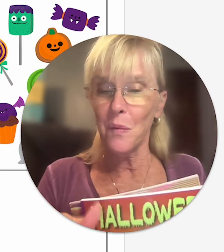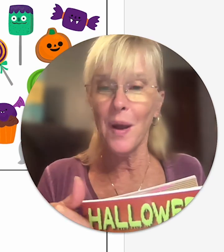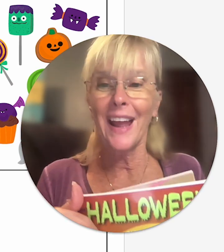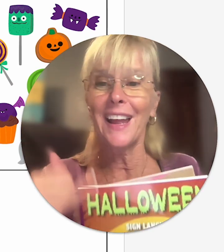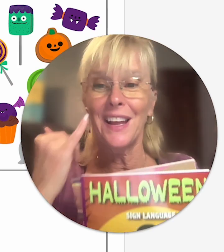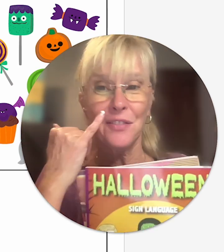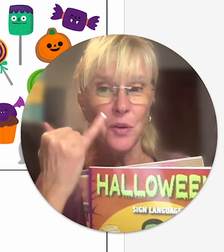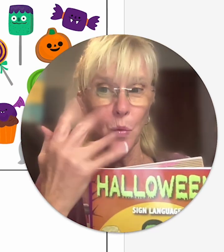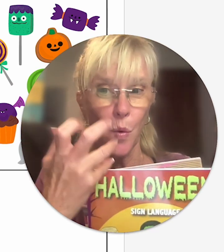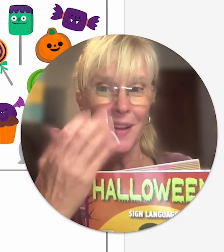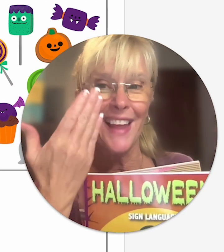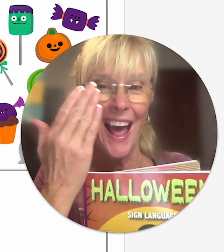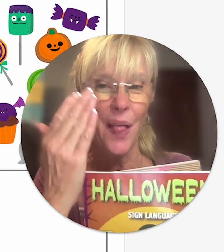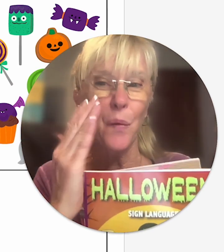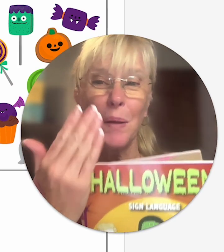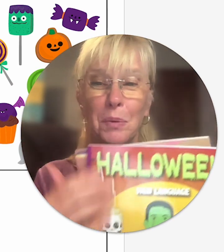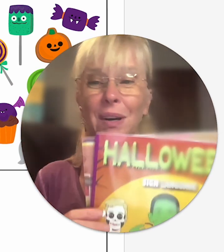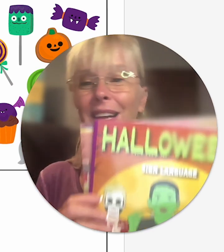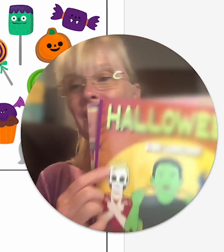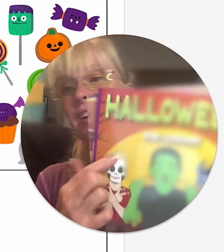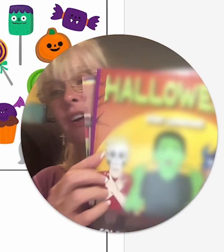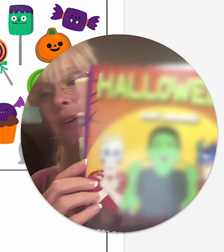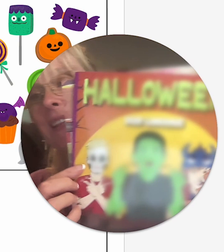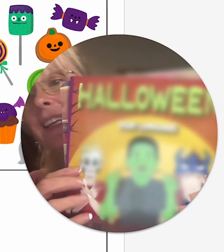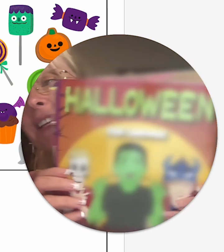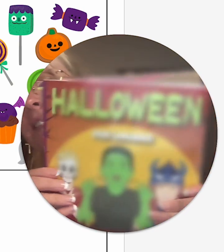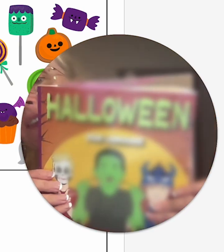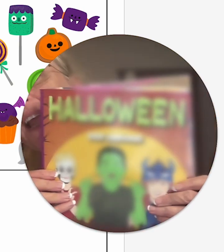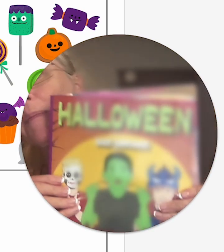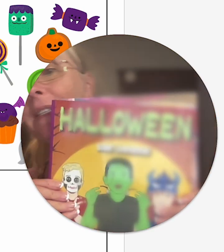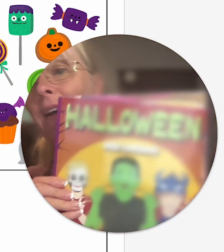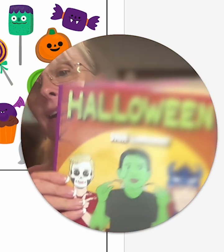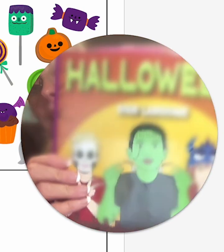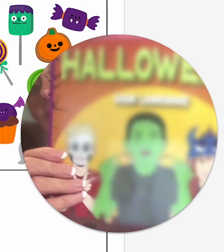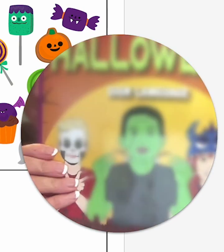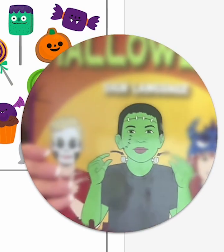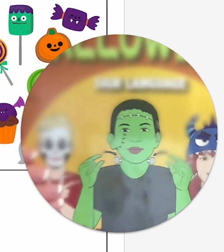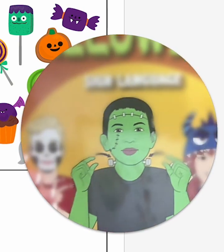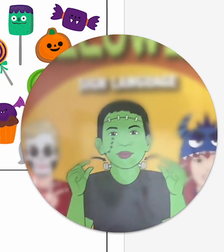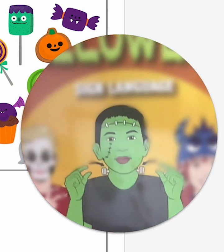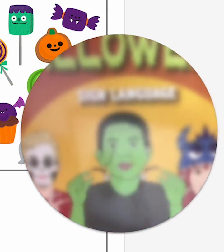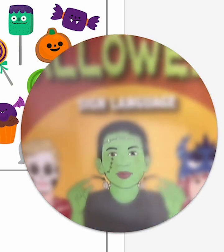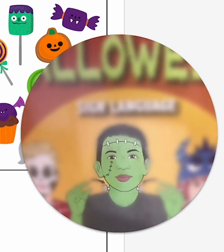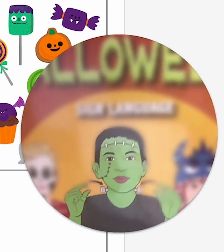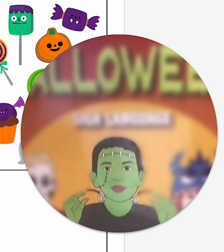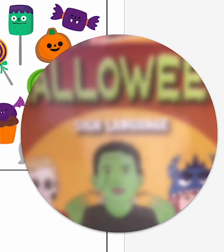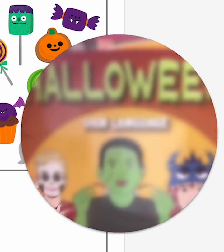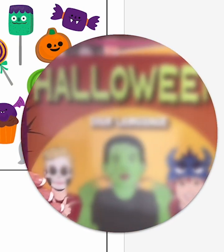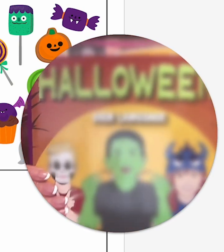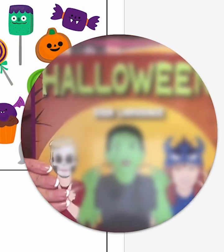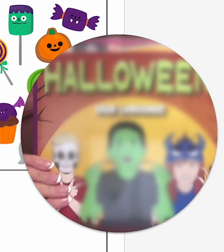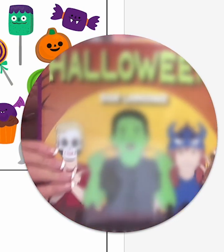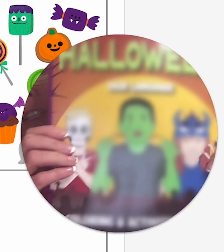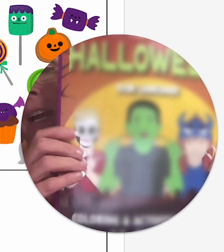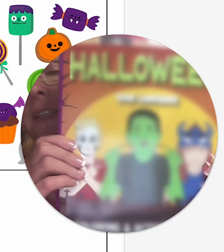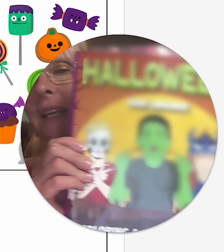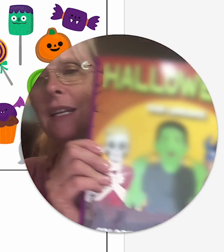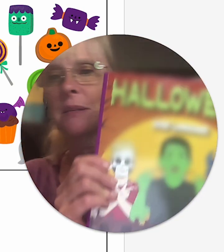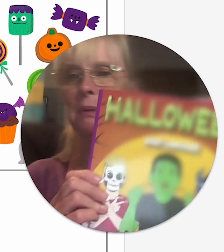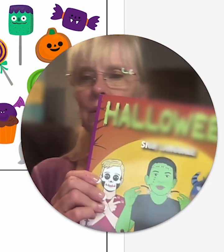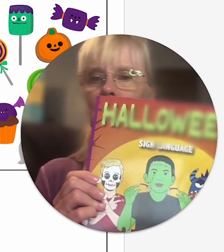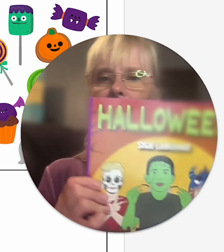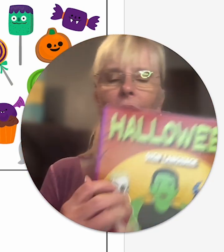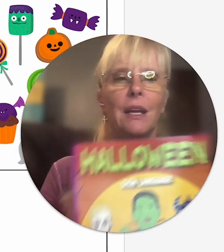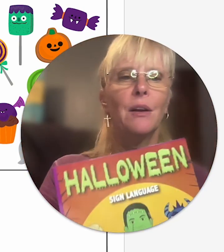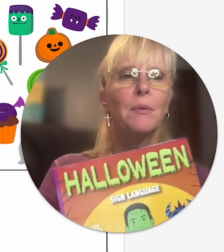By the way, if you want the Halloween book, you can go get these on Amazon. So this is the Halloween. I apologize that